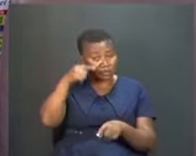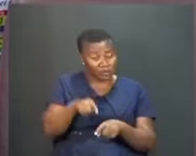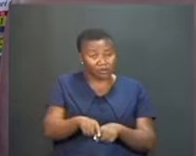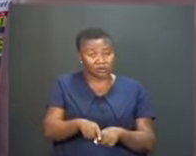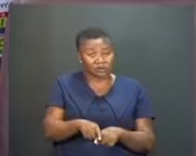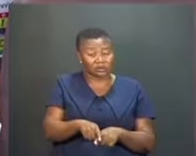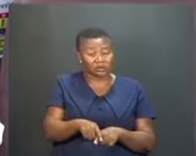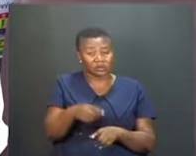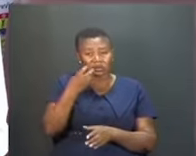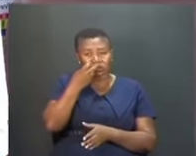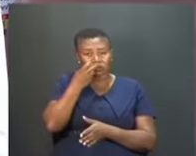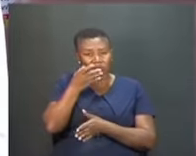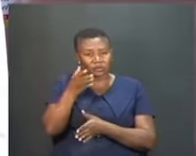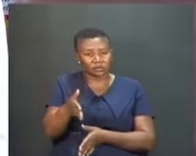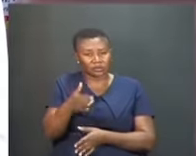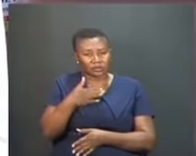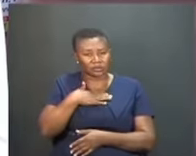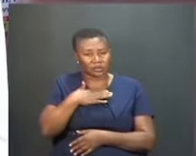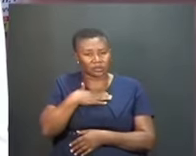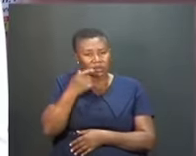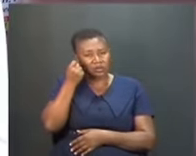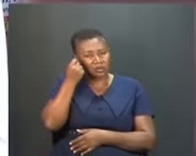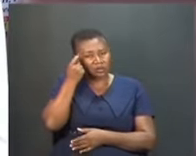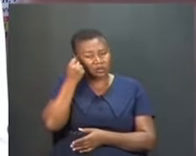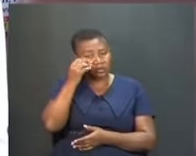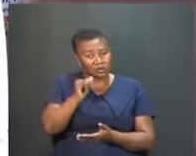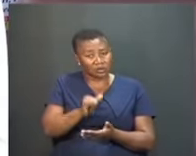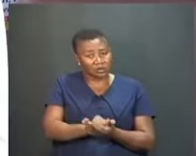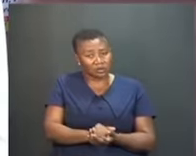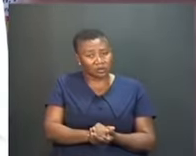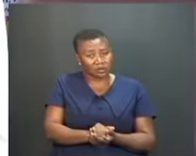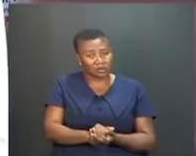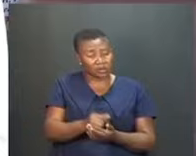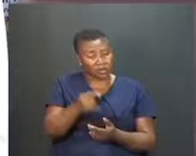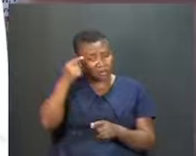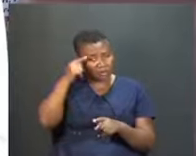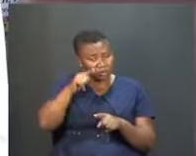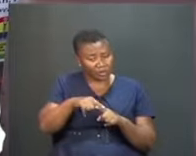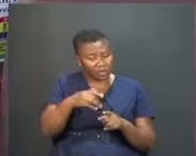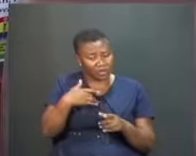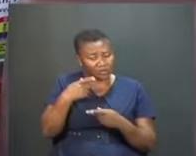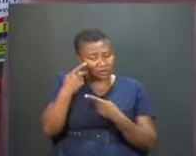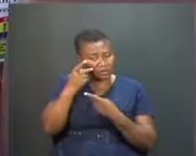Mr. Speaker, my understanding is that the agreement has seen some amendments.